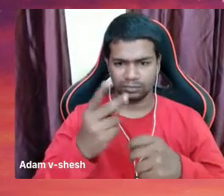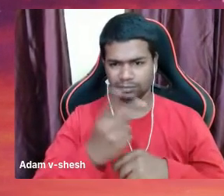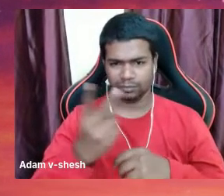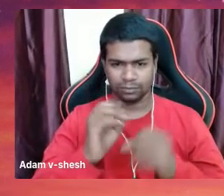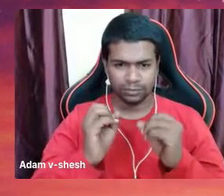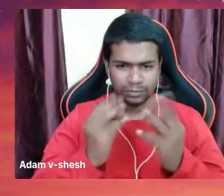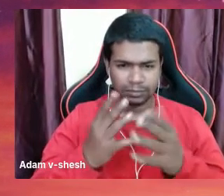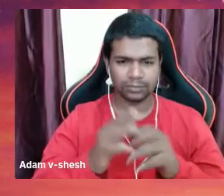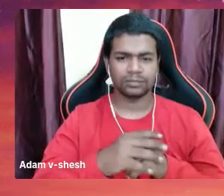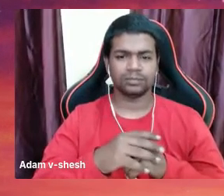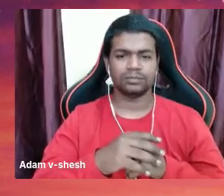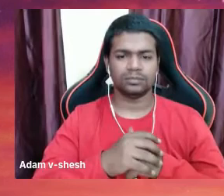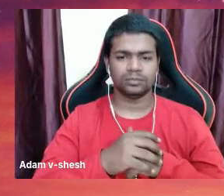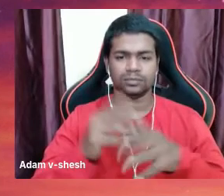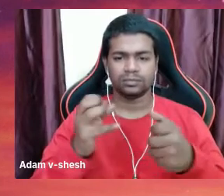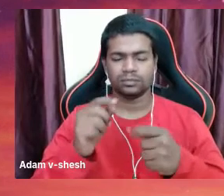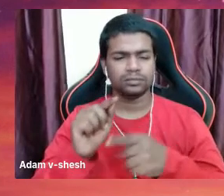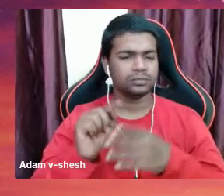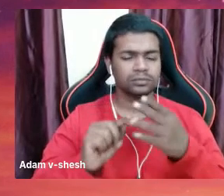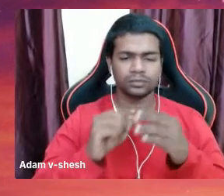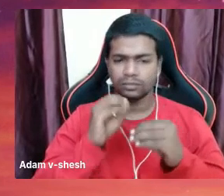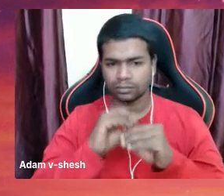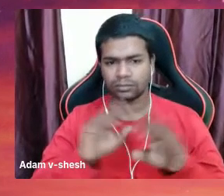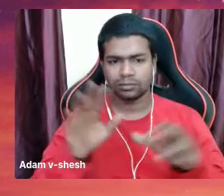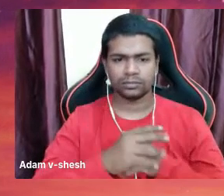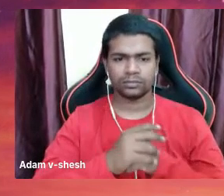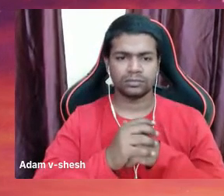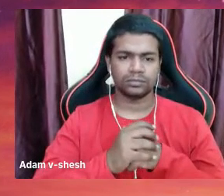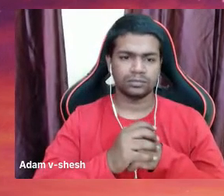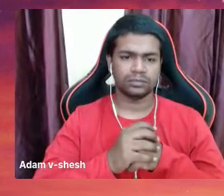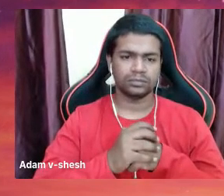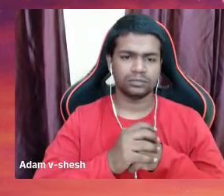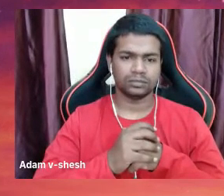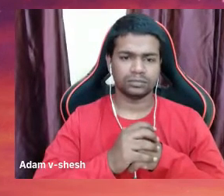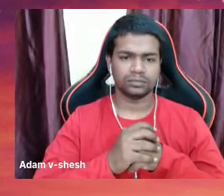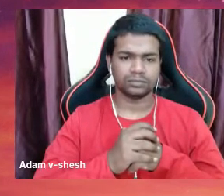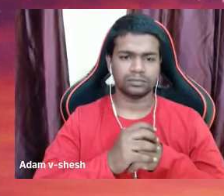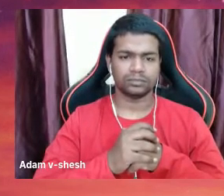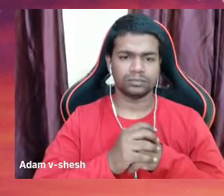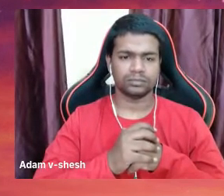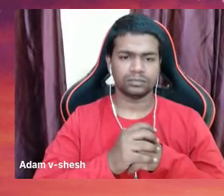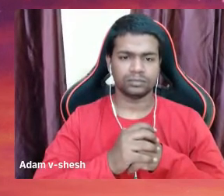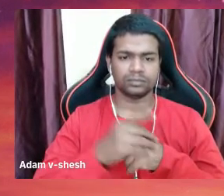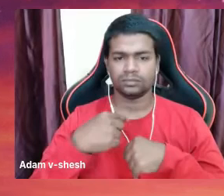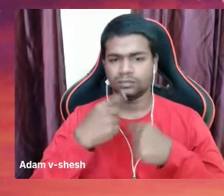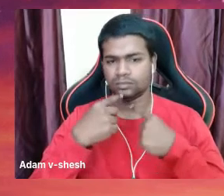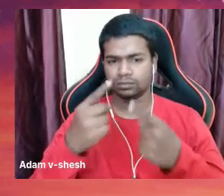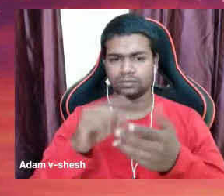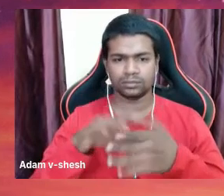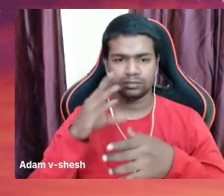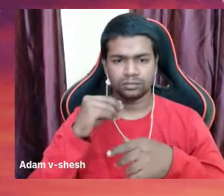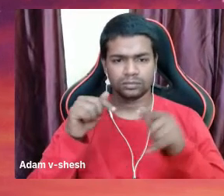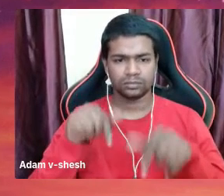are some 3 or 4 things that you would share with those aspiring entrepreneurs today? Yeah, I think I would say that we live in the